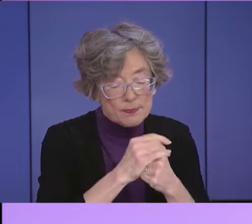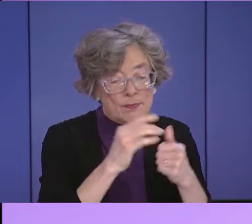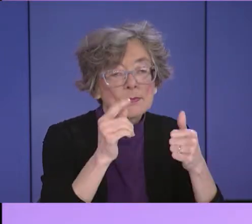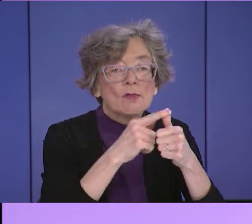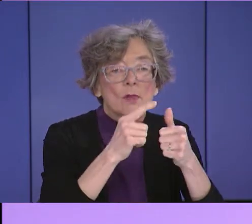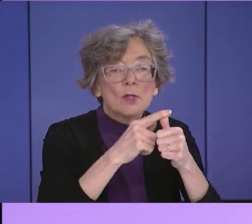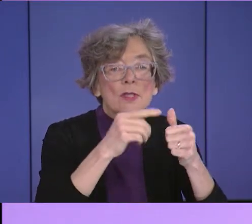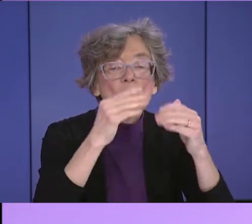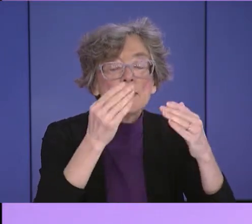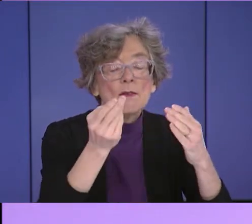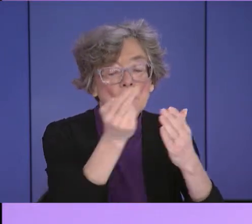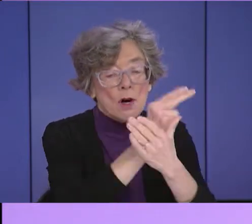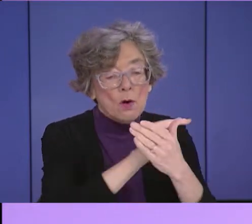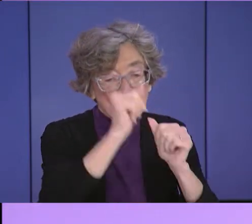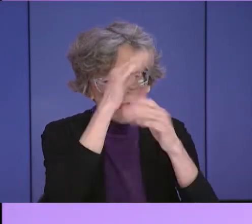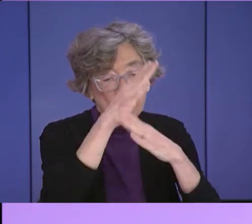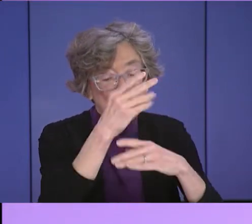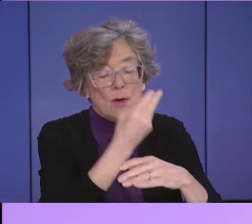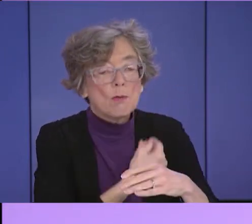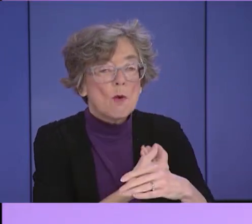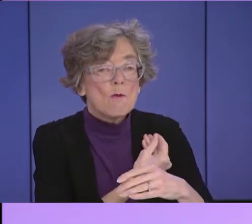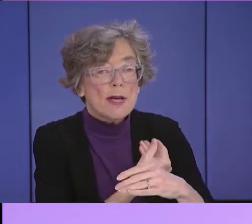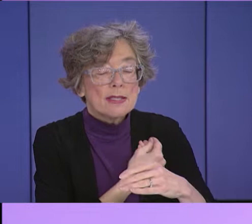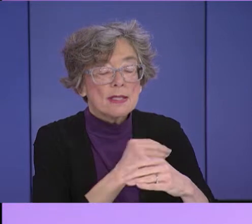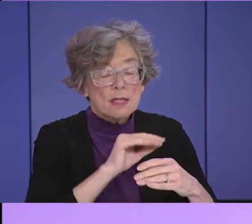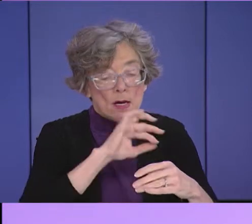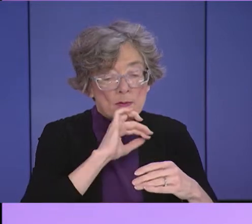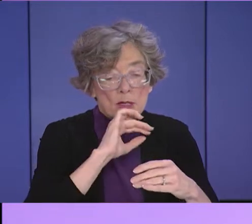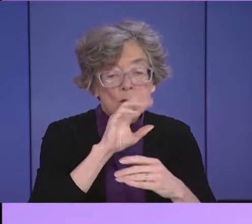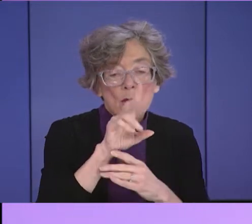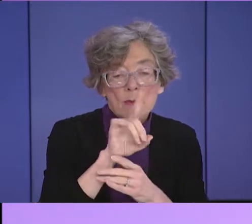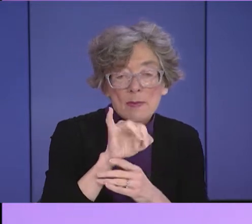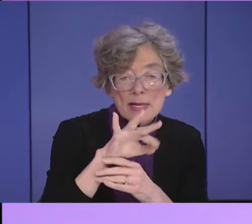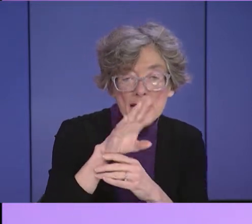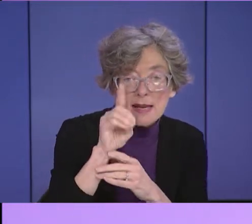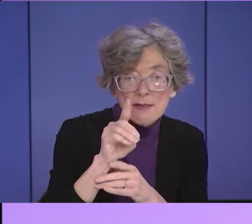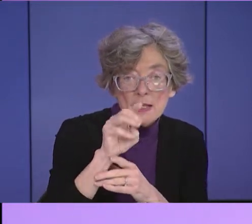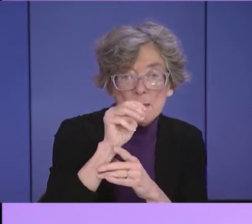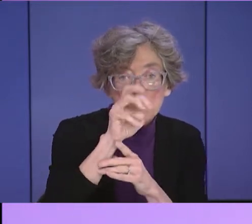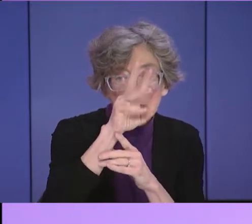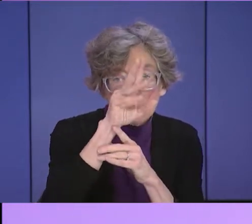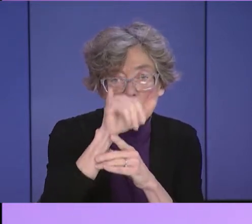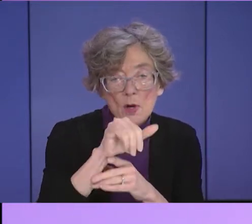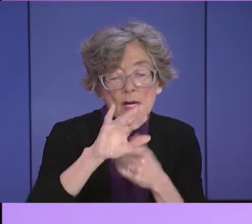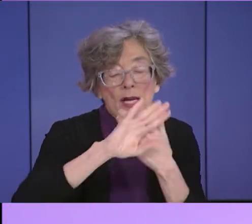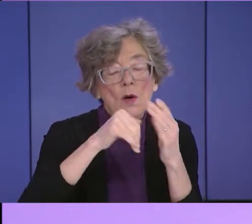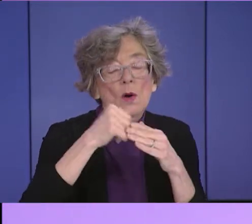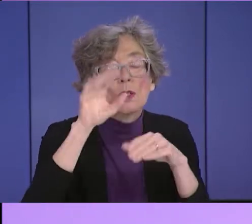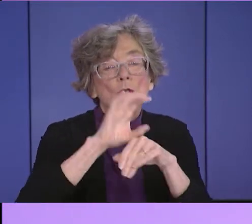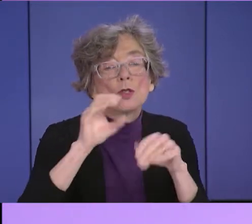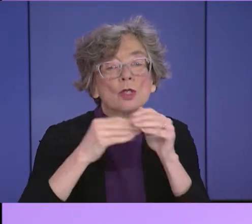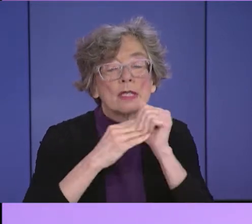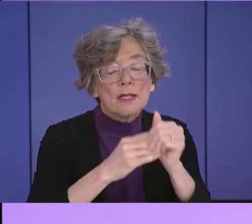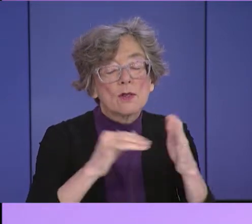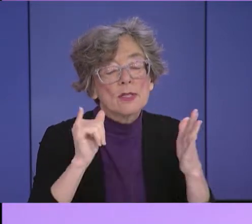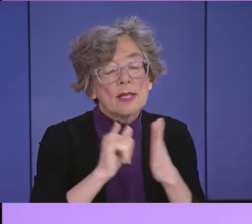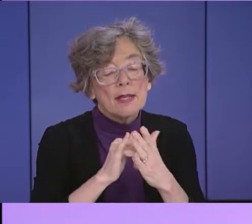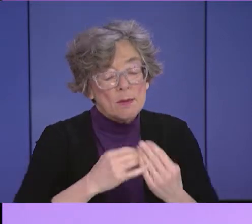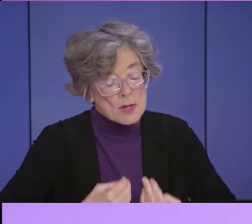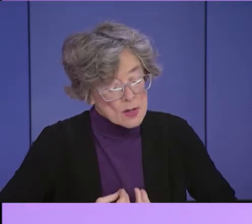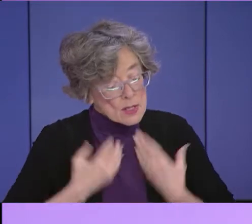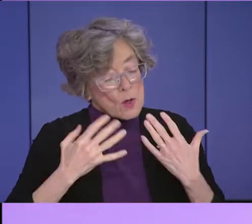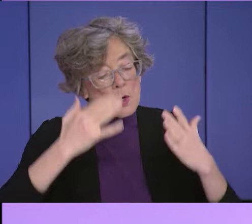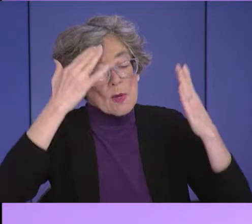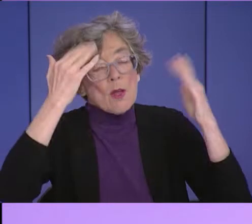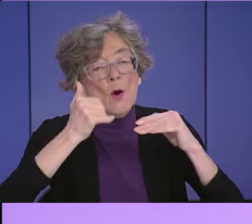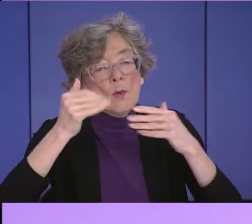For our Holy Father, Pope Francis, our Bishop David Malloy, and all church leaders, that they would be renewed in